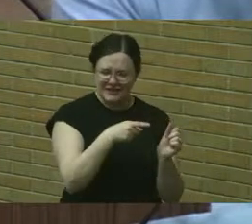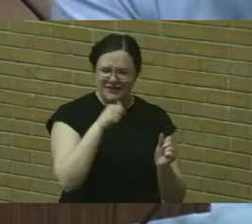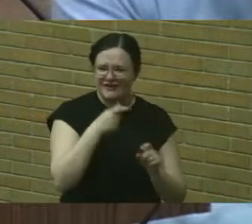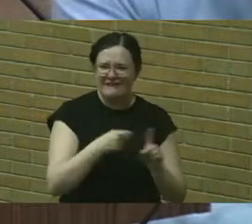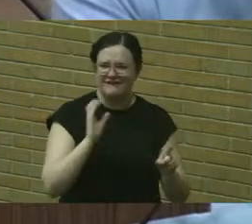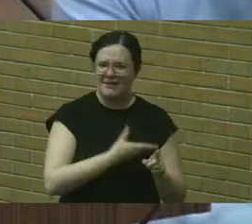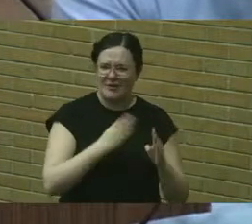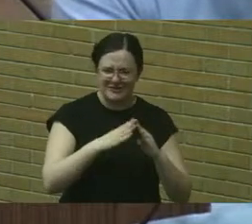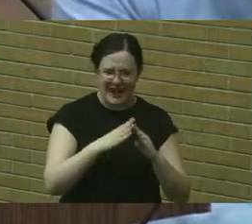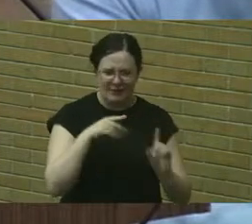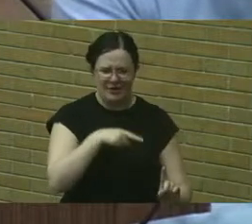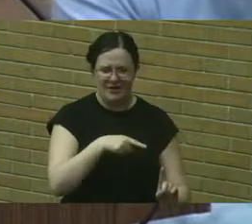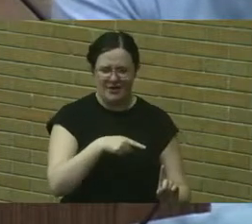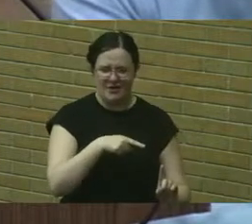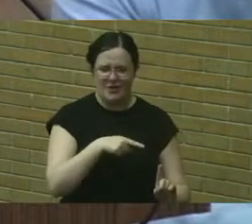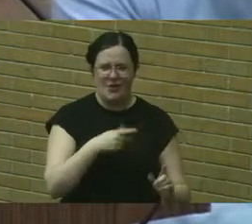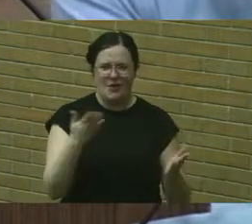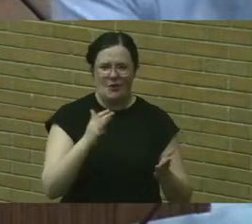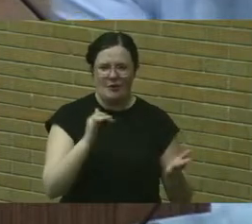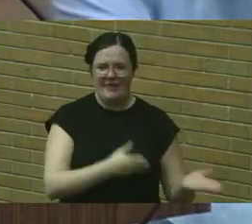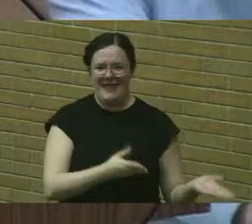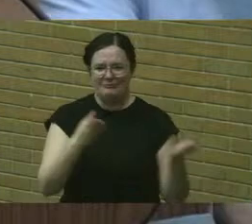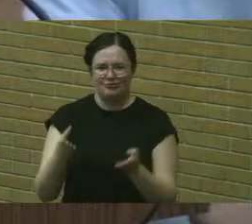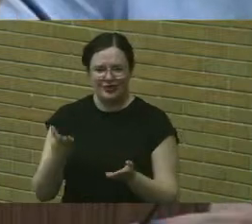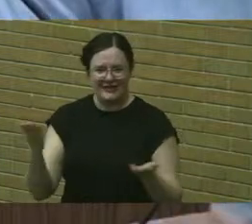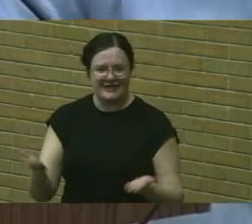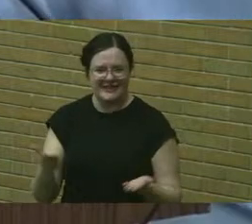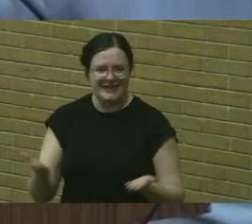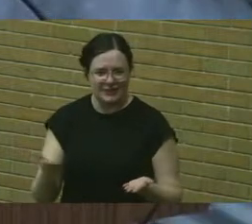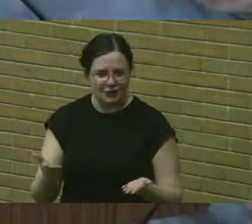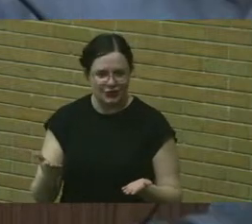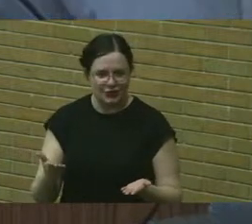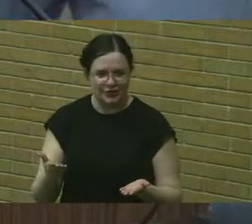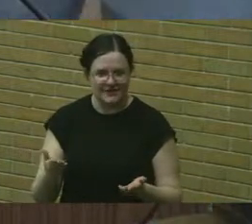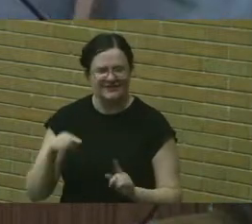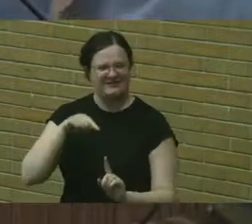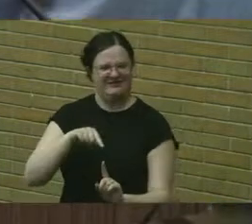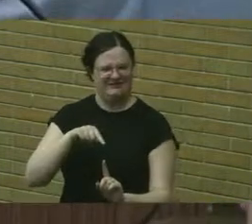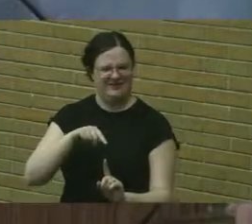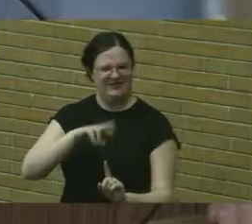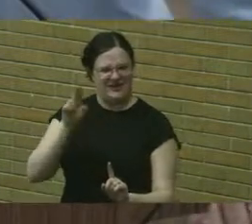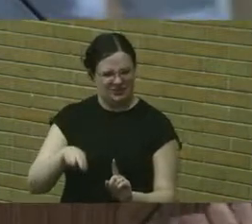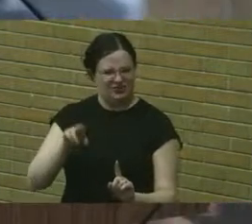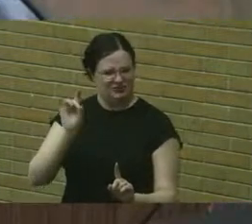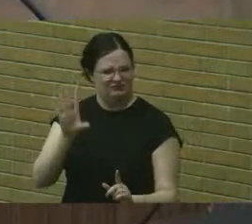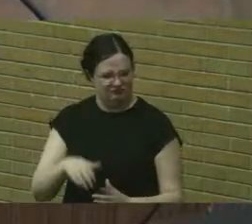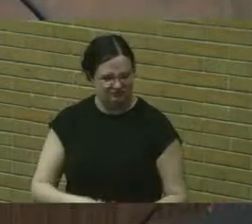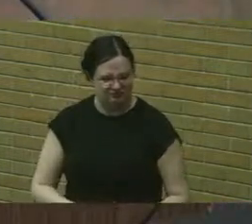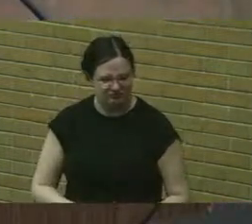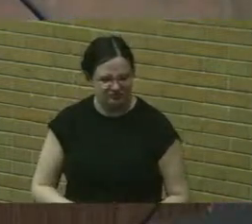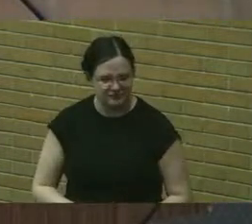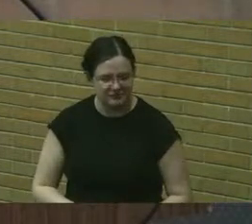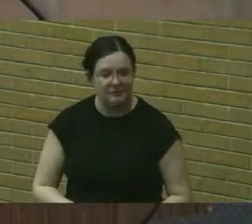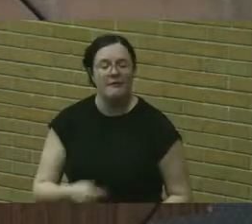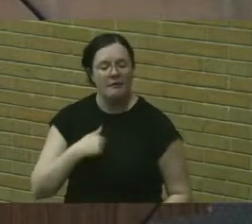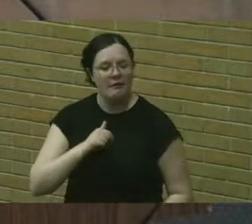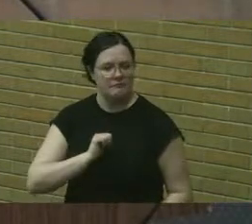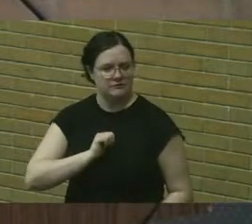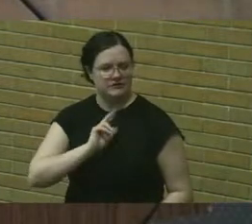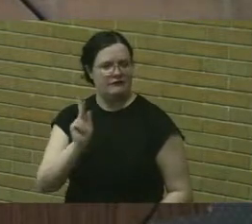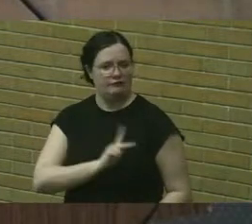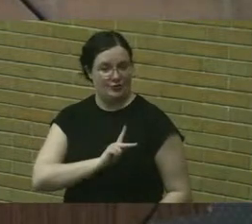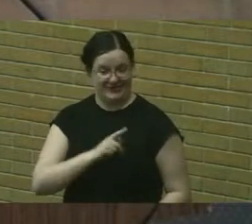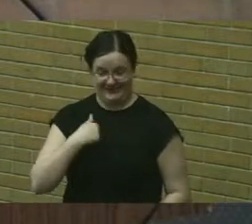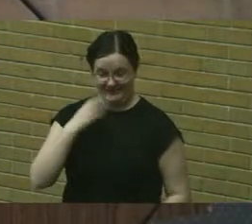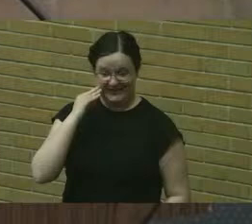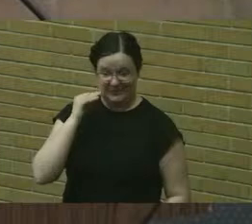bringing here? I'm a part of RAID, Rochester Against Impaired Driving. I personally am a living victim of